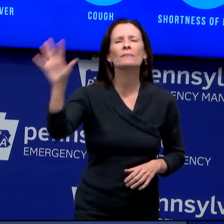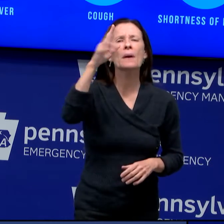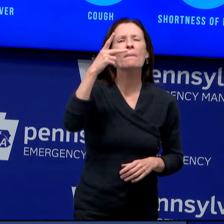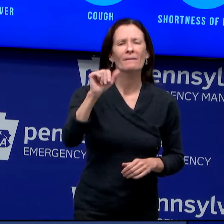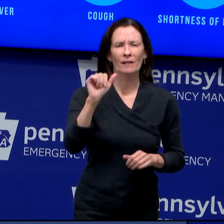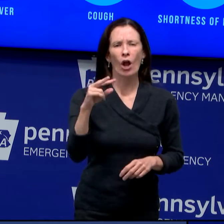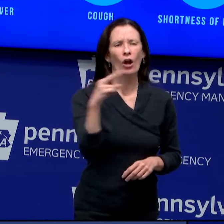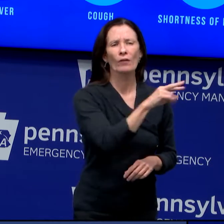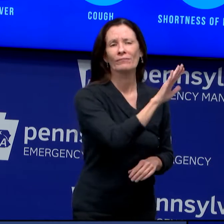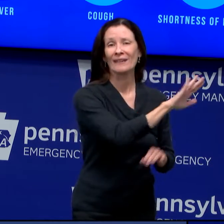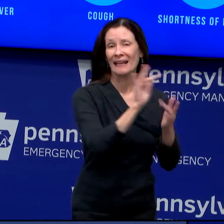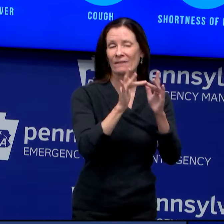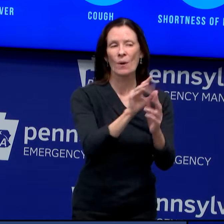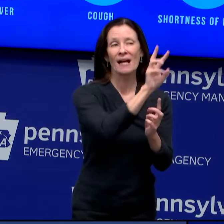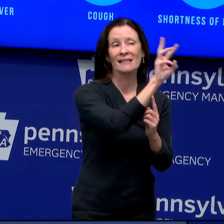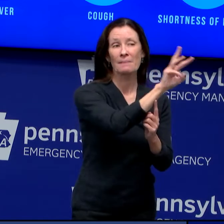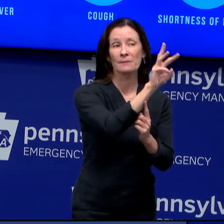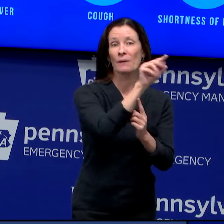at